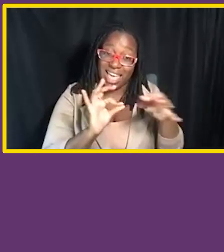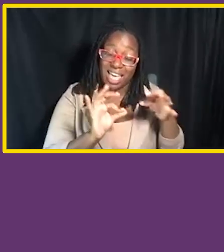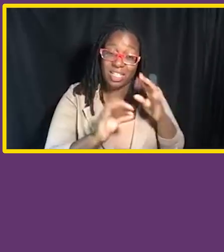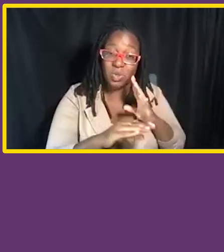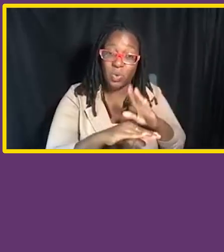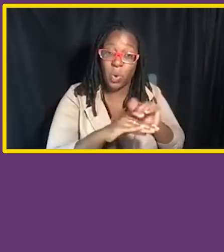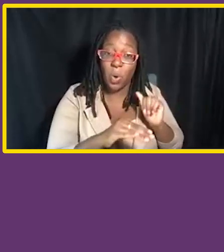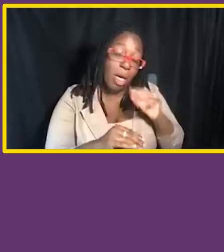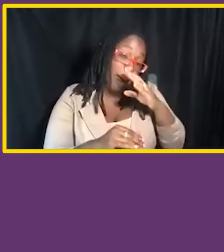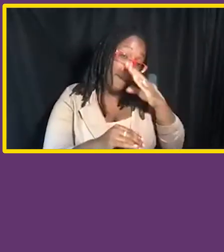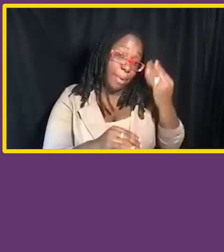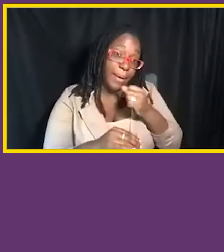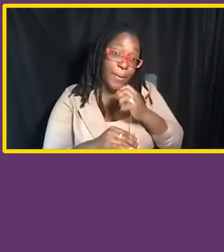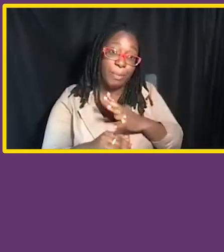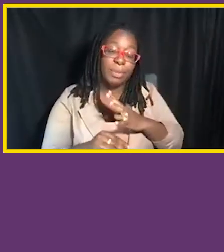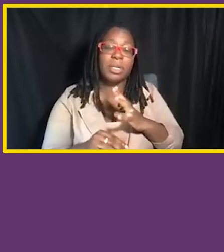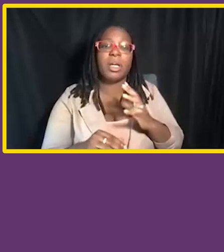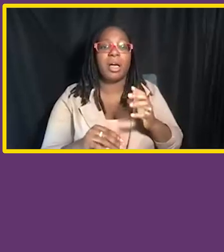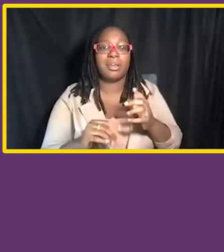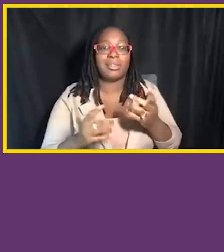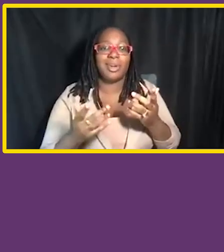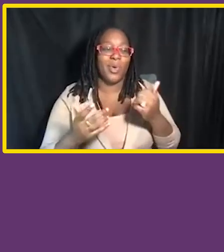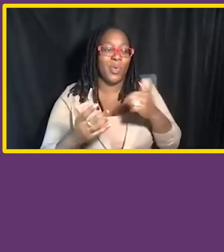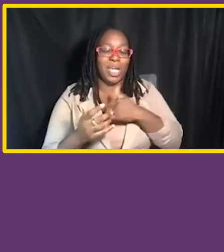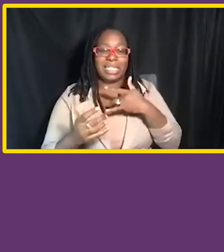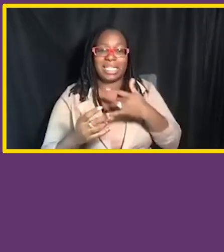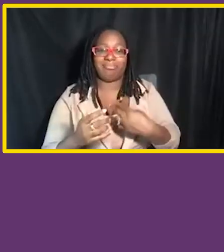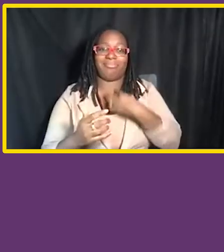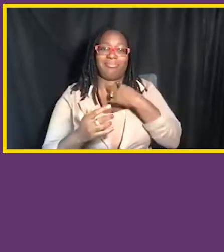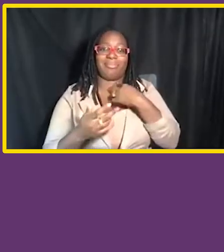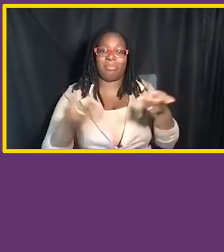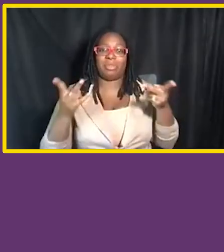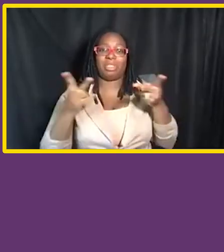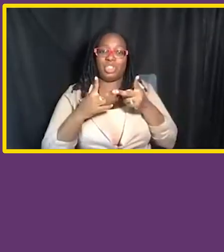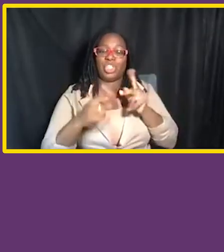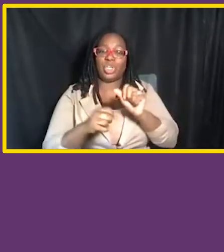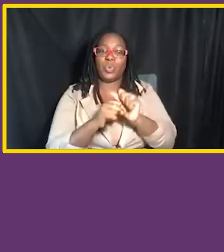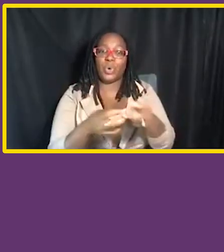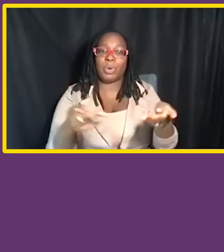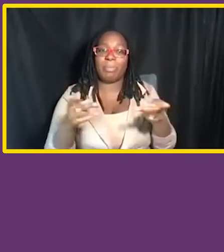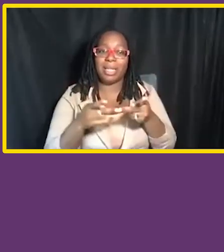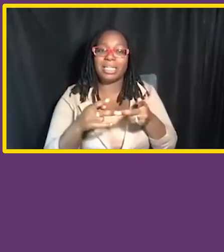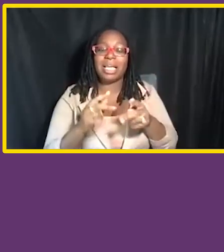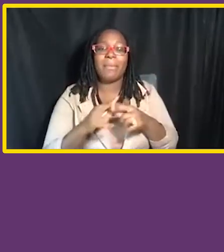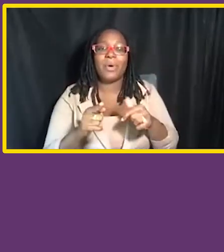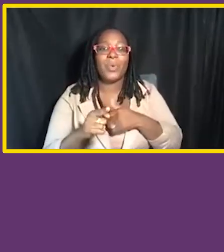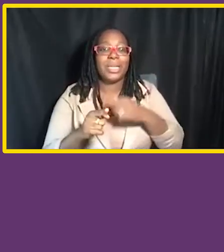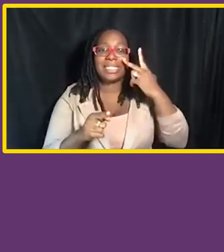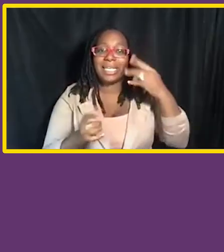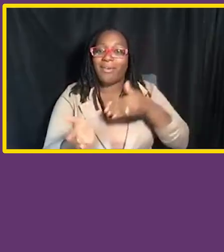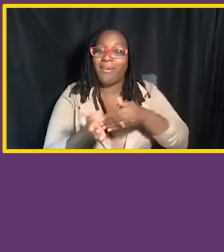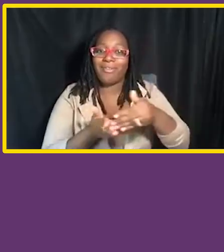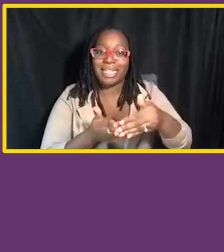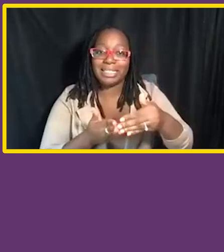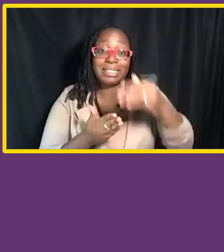in, and in the workplace, we see it all the time, where Black women are constantly being required to train somebody who's coming in